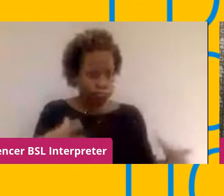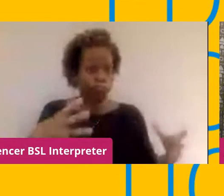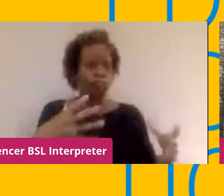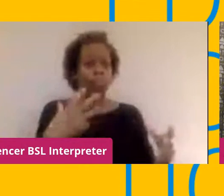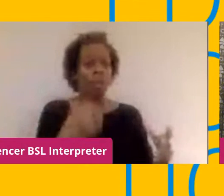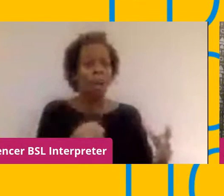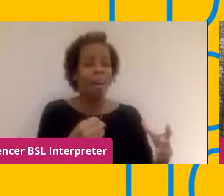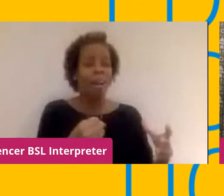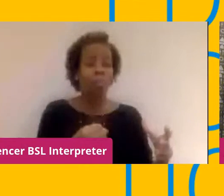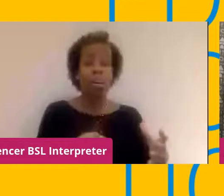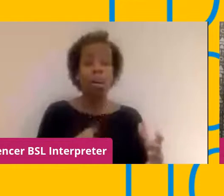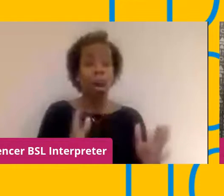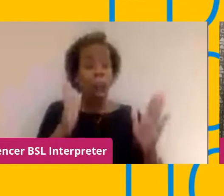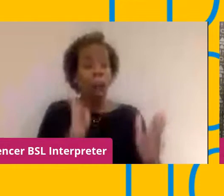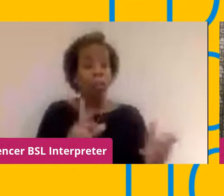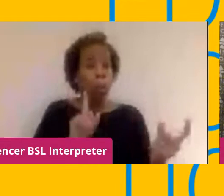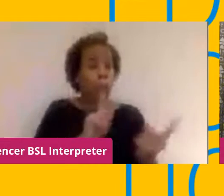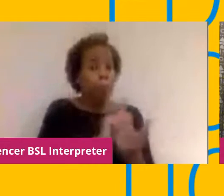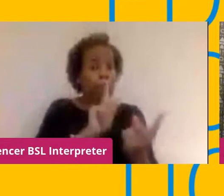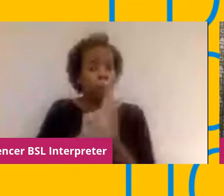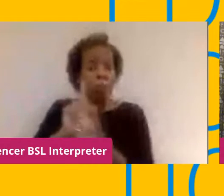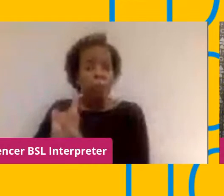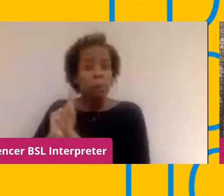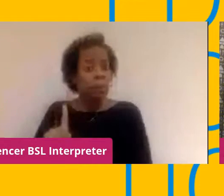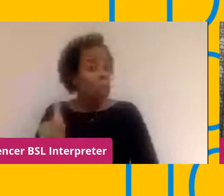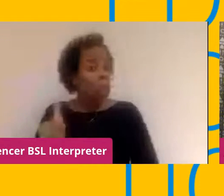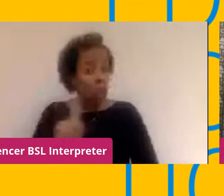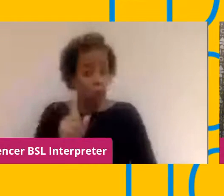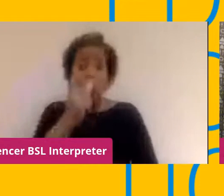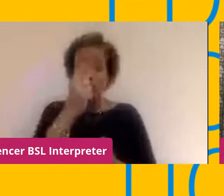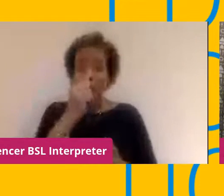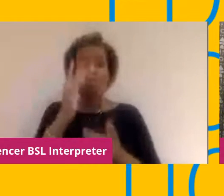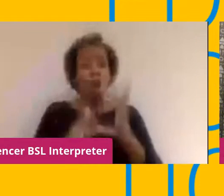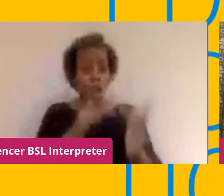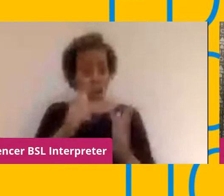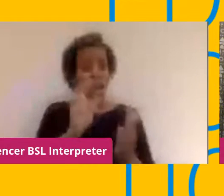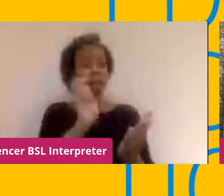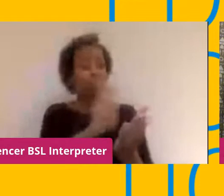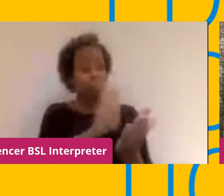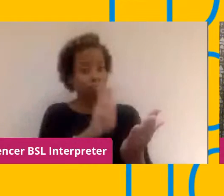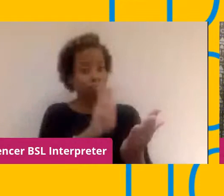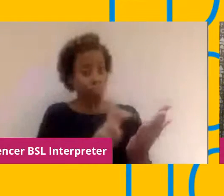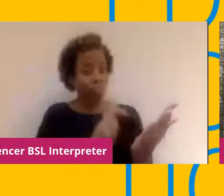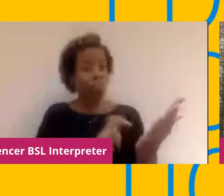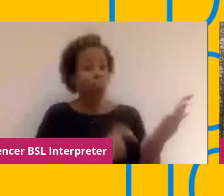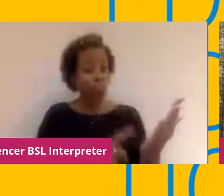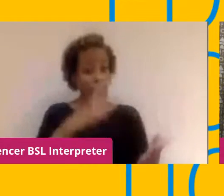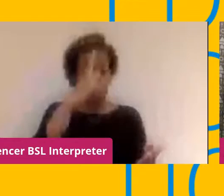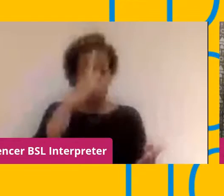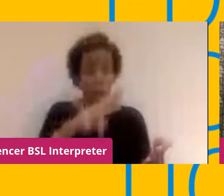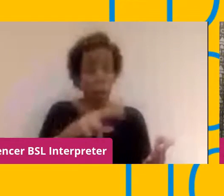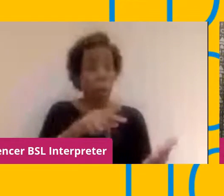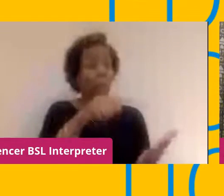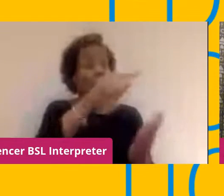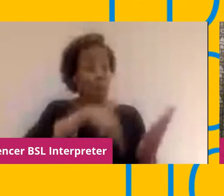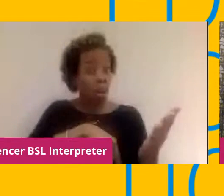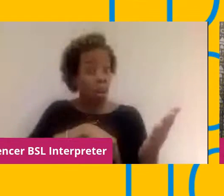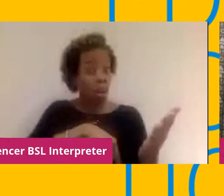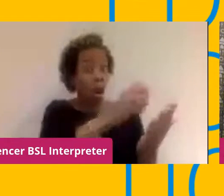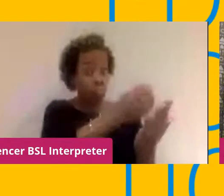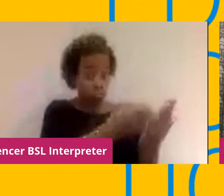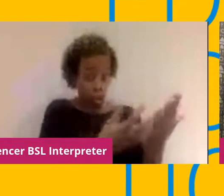do virtually. It's not a hard thing, but it's a way of kind of showing that this is, as I said earlier, a strongly felt, widely felt, deeply felt